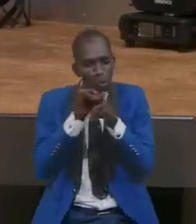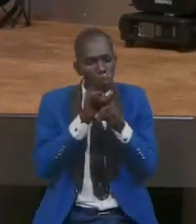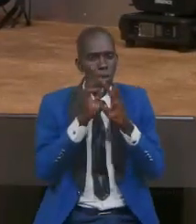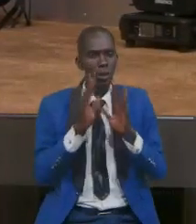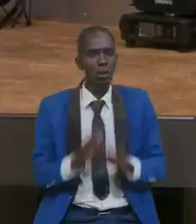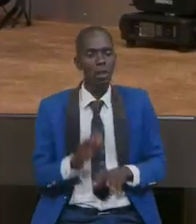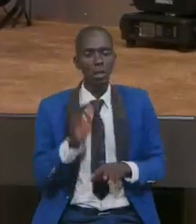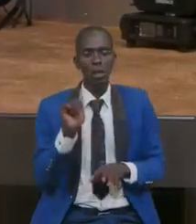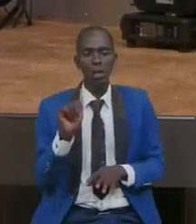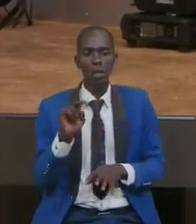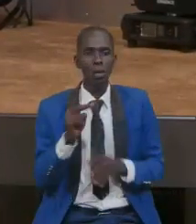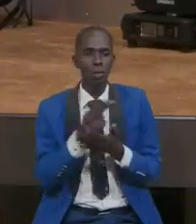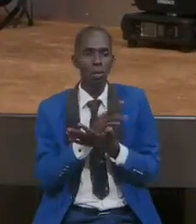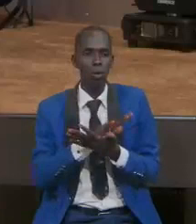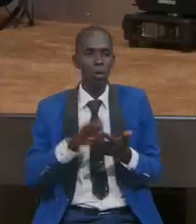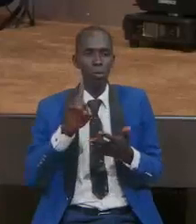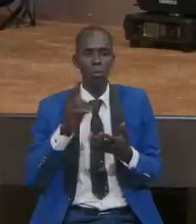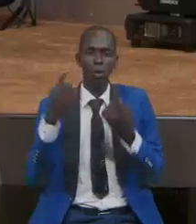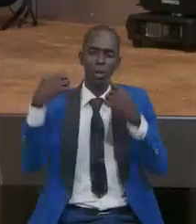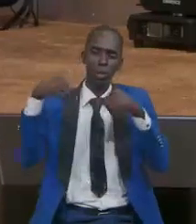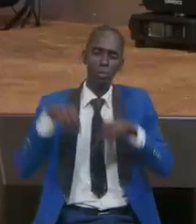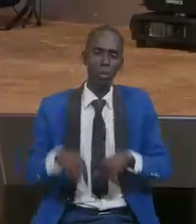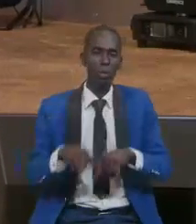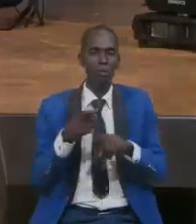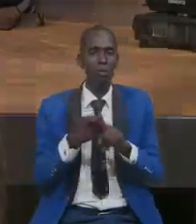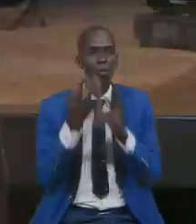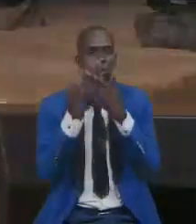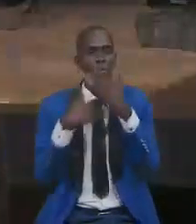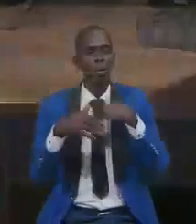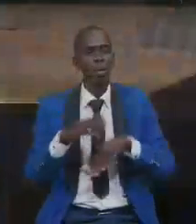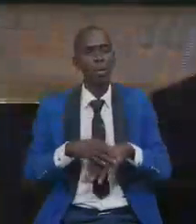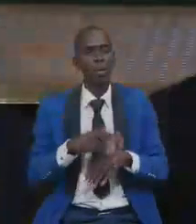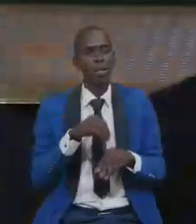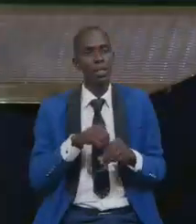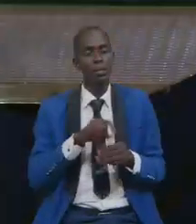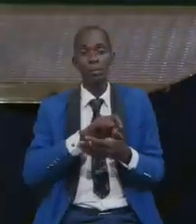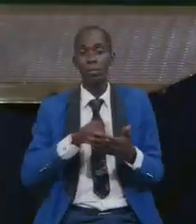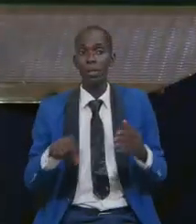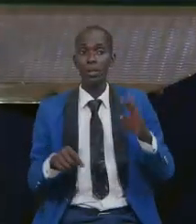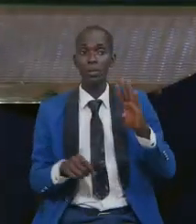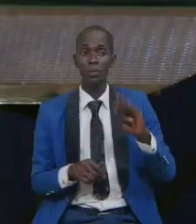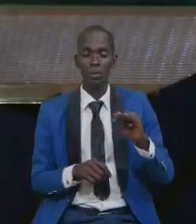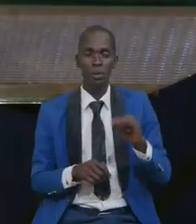came down from heaven. And then in verse 14, it says, he